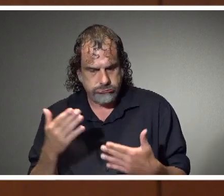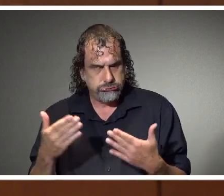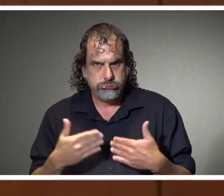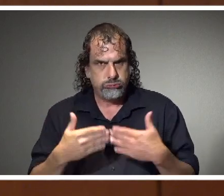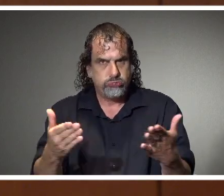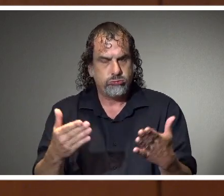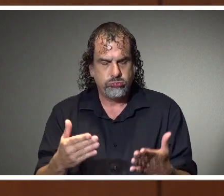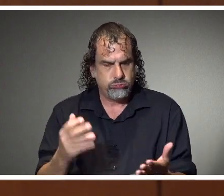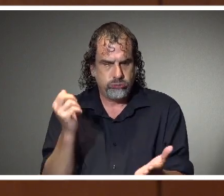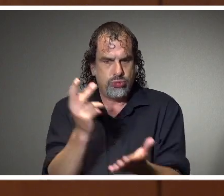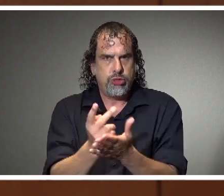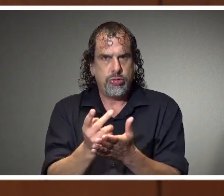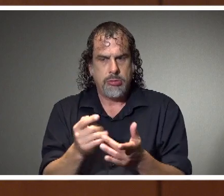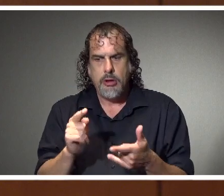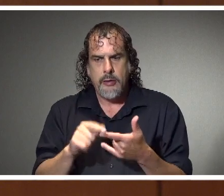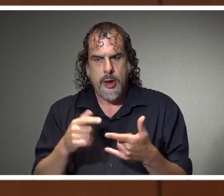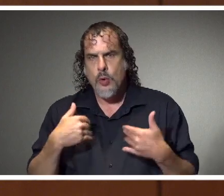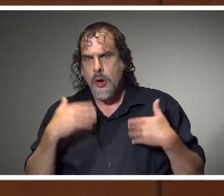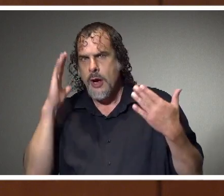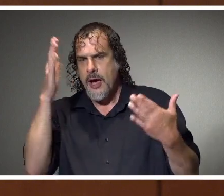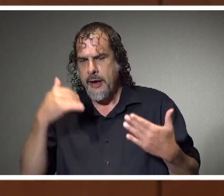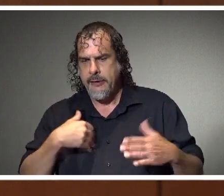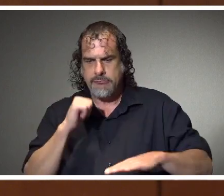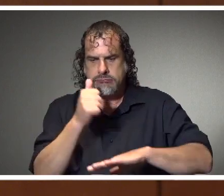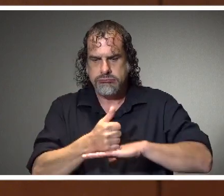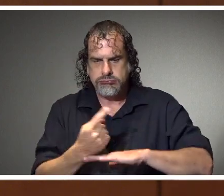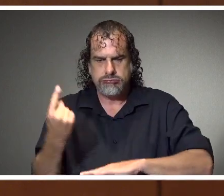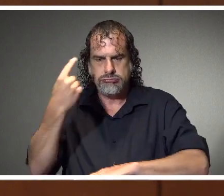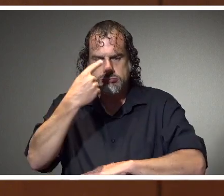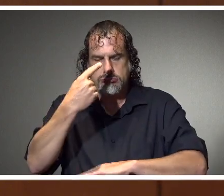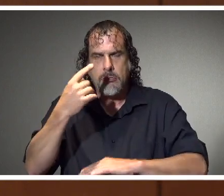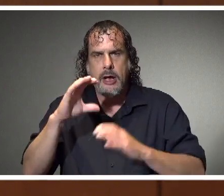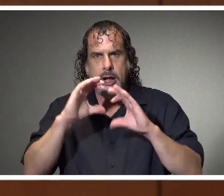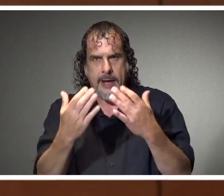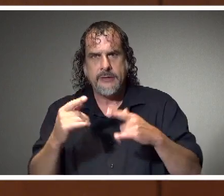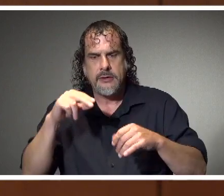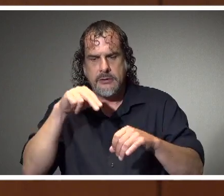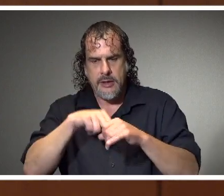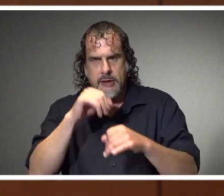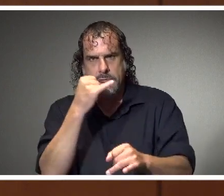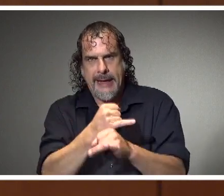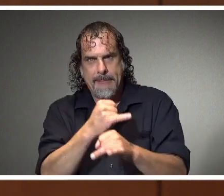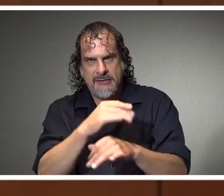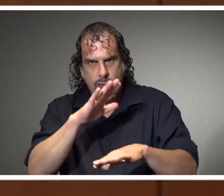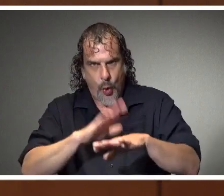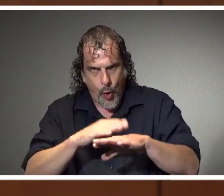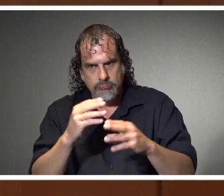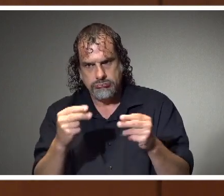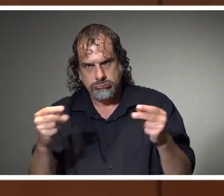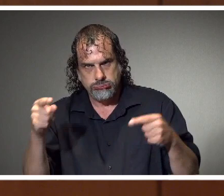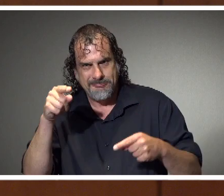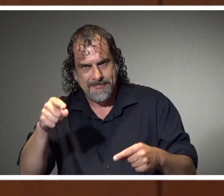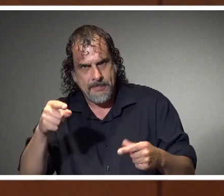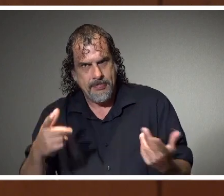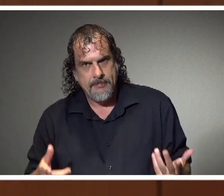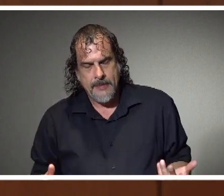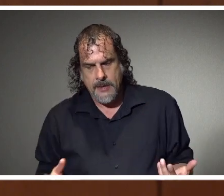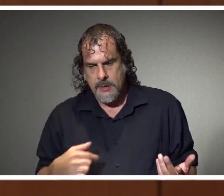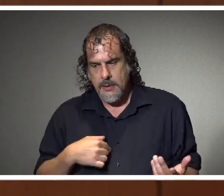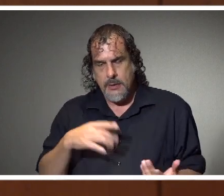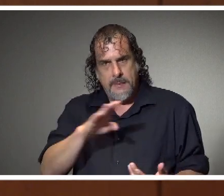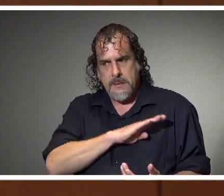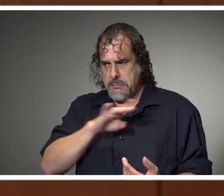the anticipation of having campuses back open in the fall. I believe that the board made the